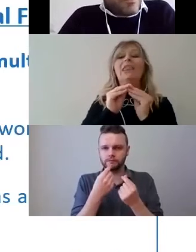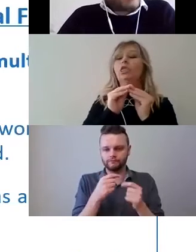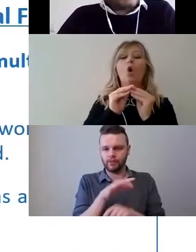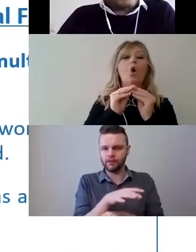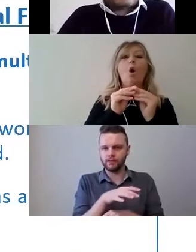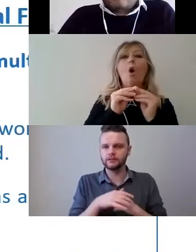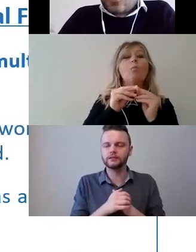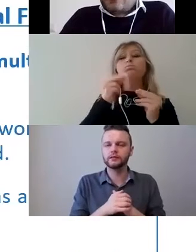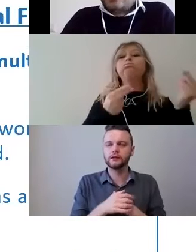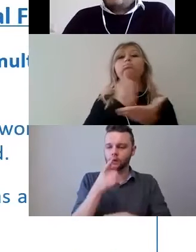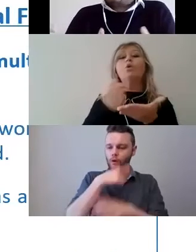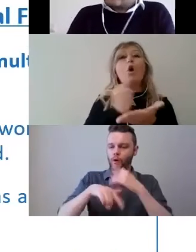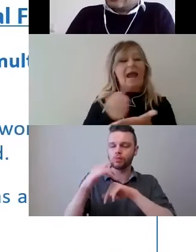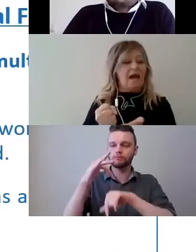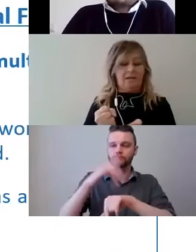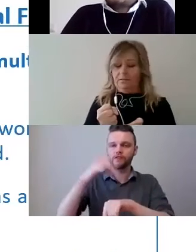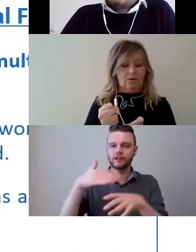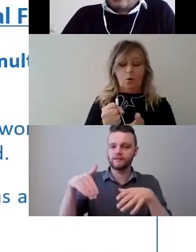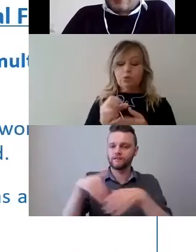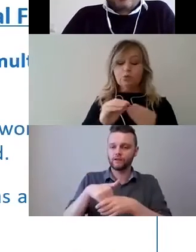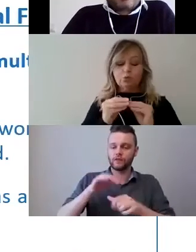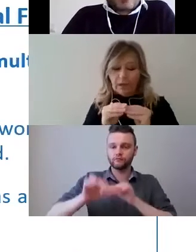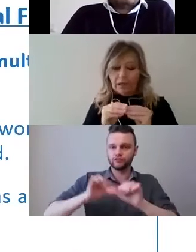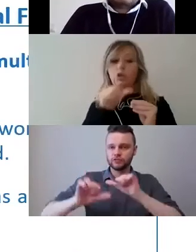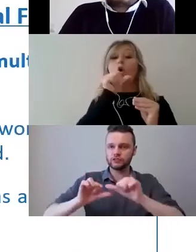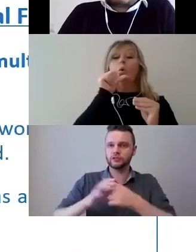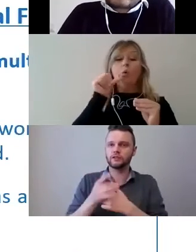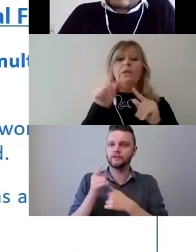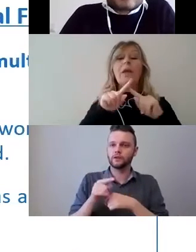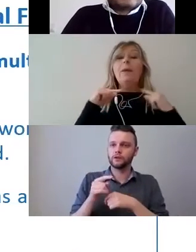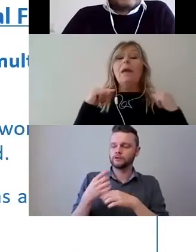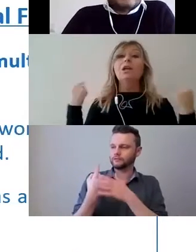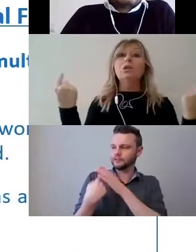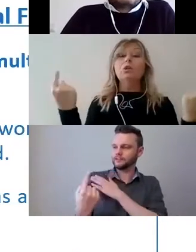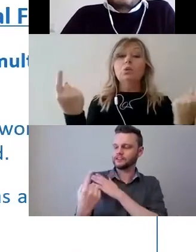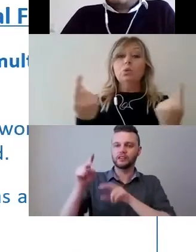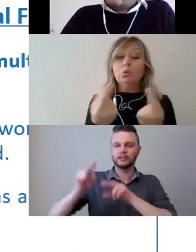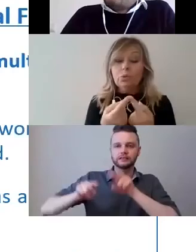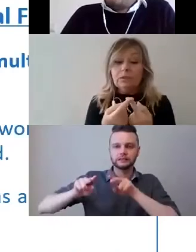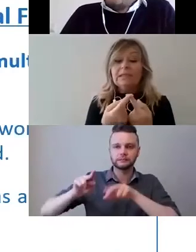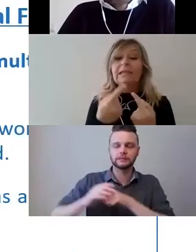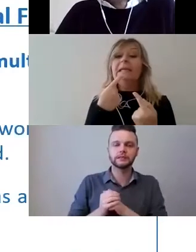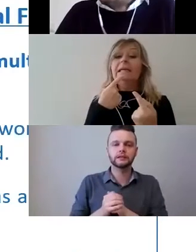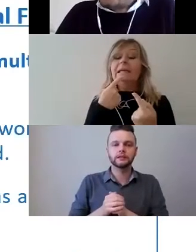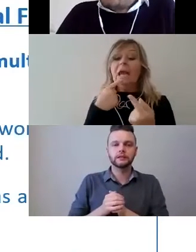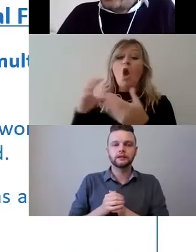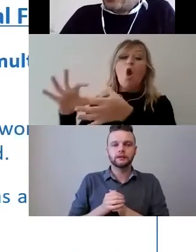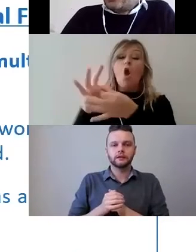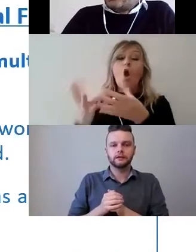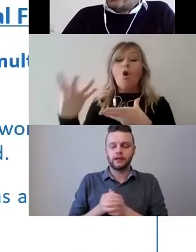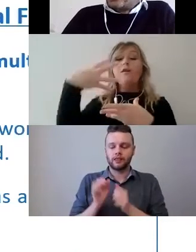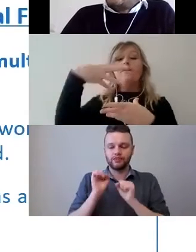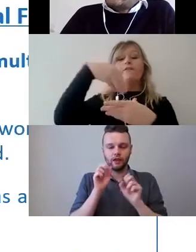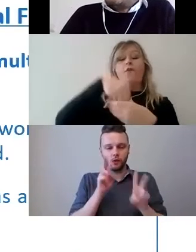the professionals involved in procedures of individual assessment can put their